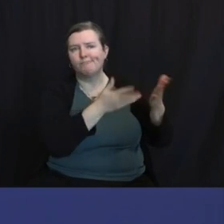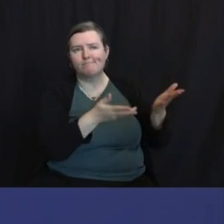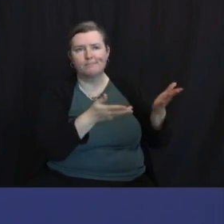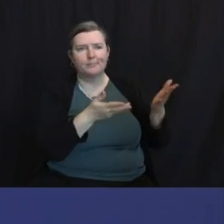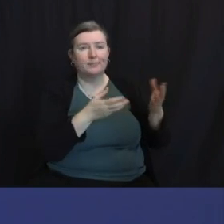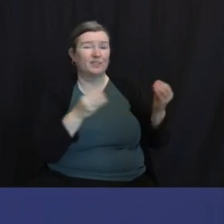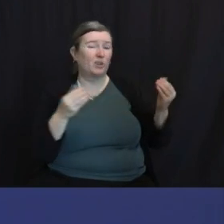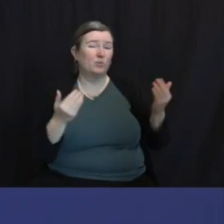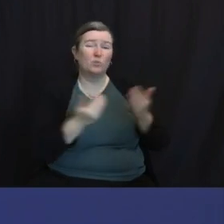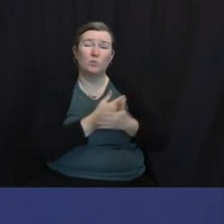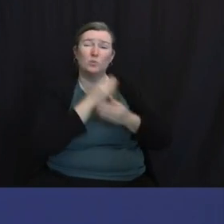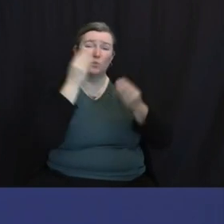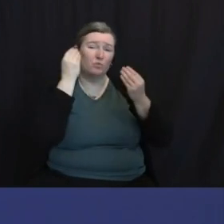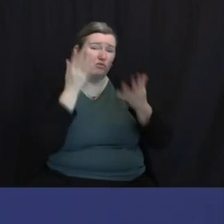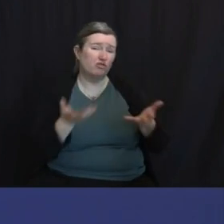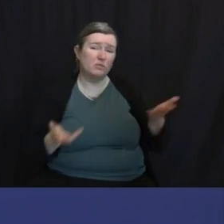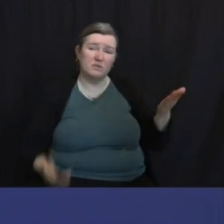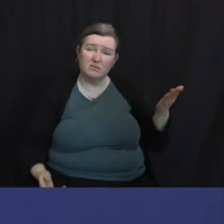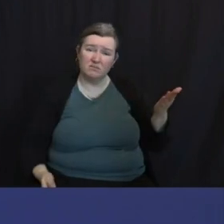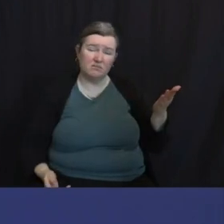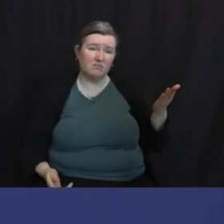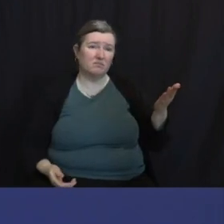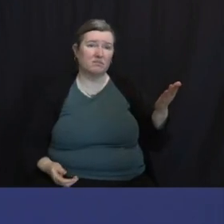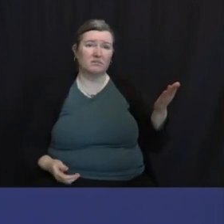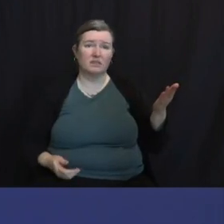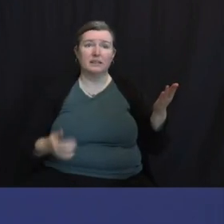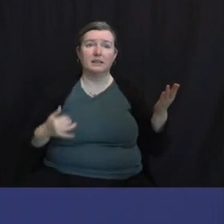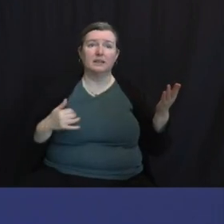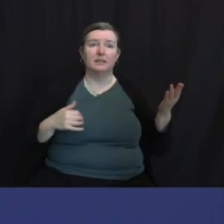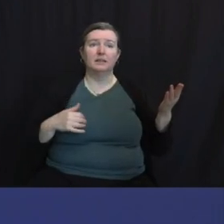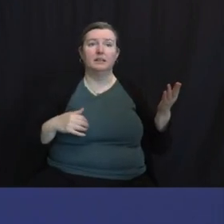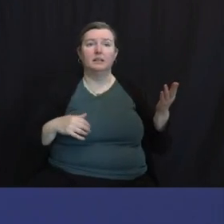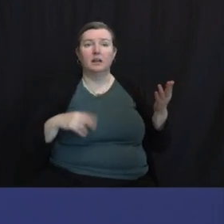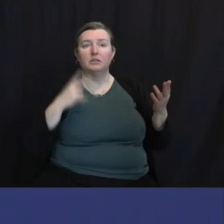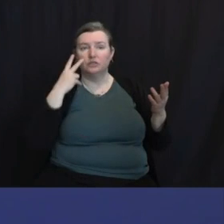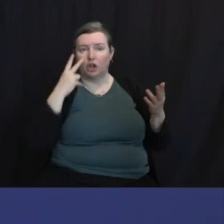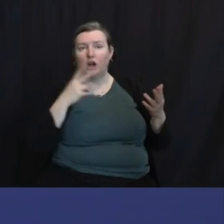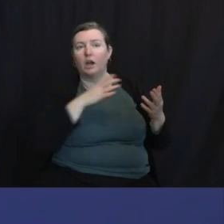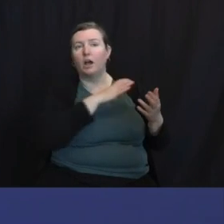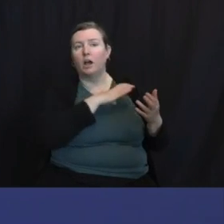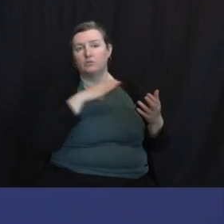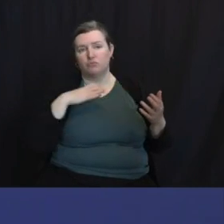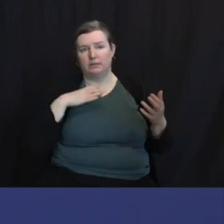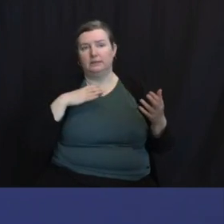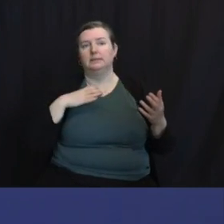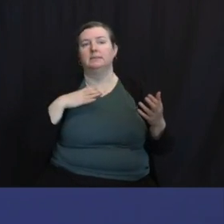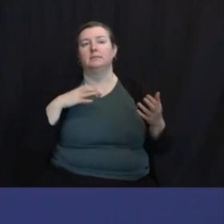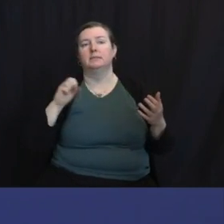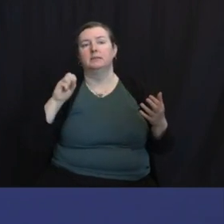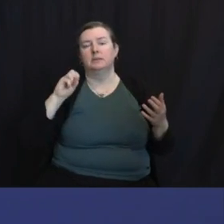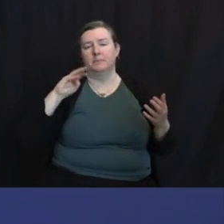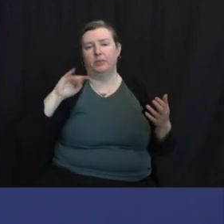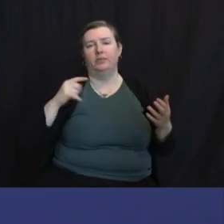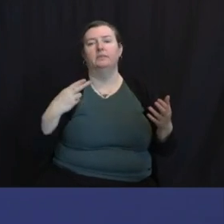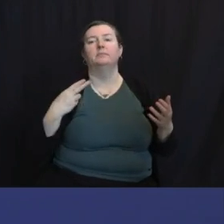there. Listen, I saw what Congressman Smith had said. He sent a